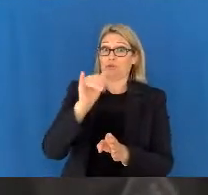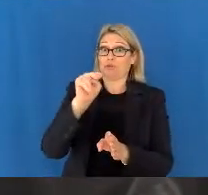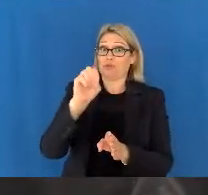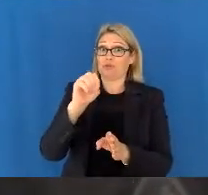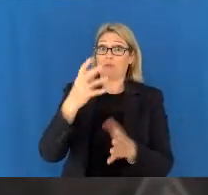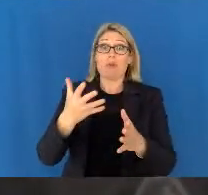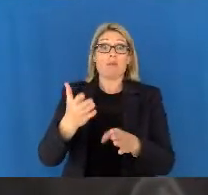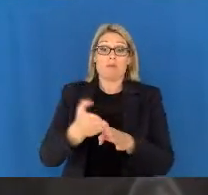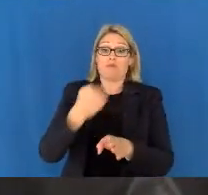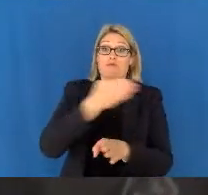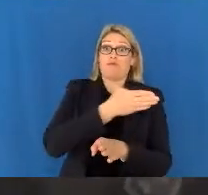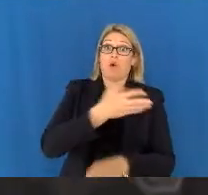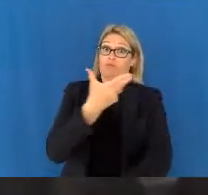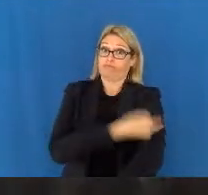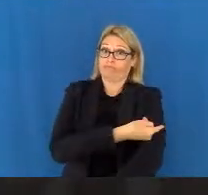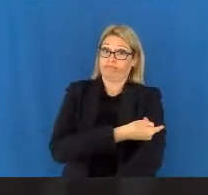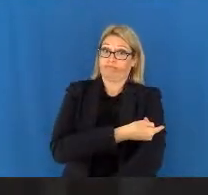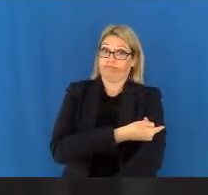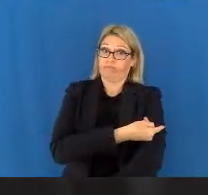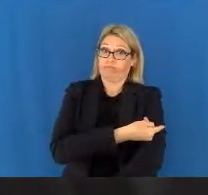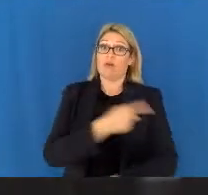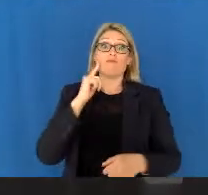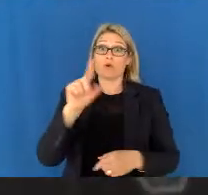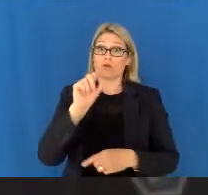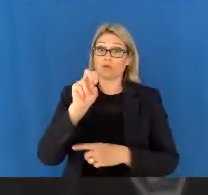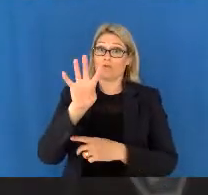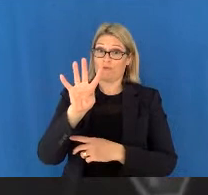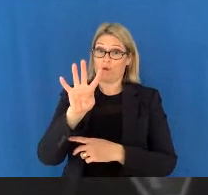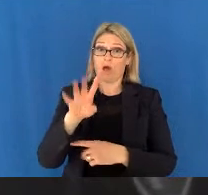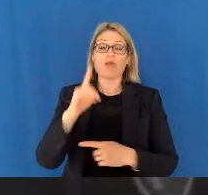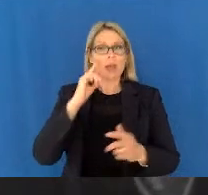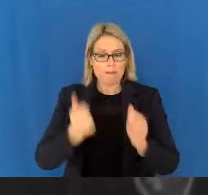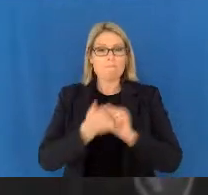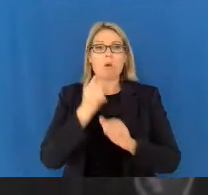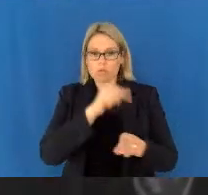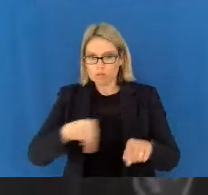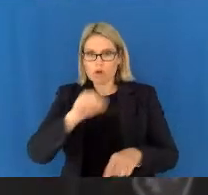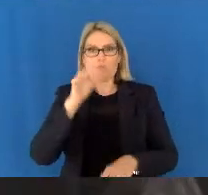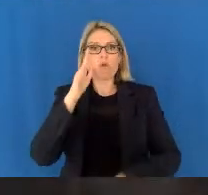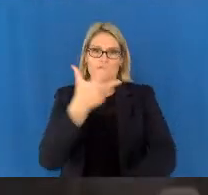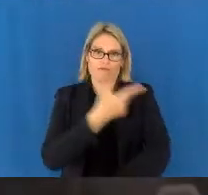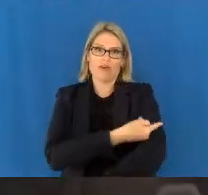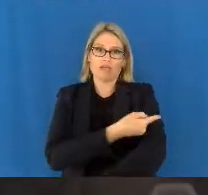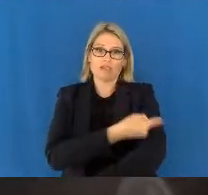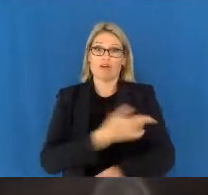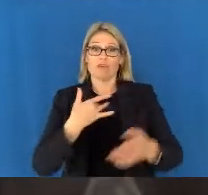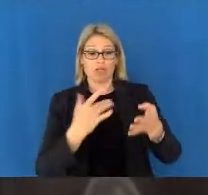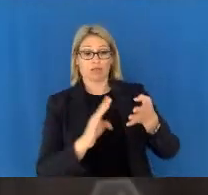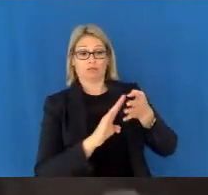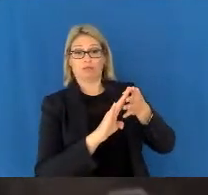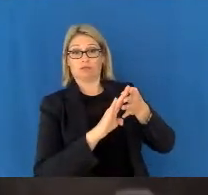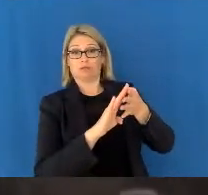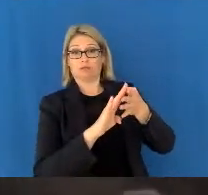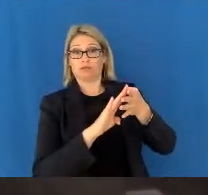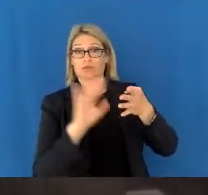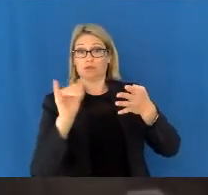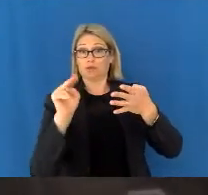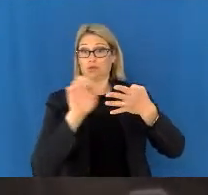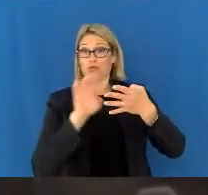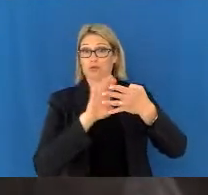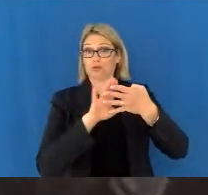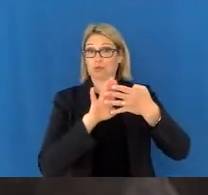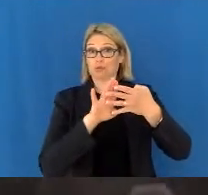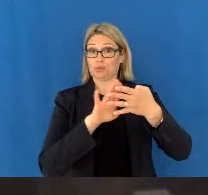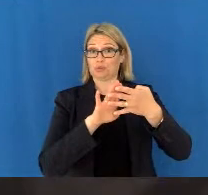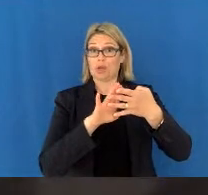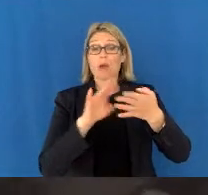June. I think that most of the people will be vaccinated by mid-June, and that's in 2